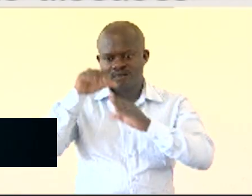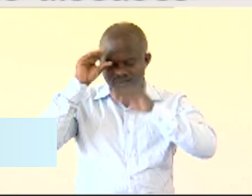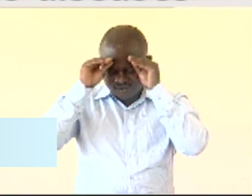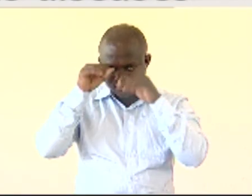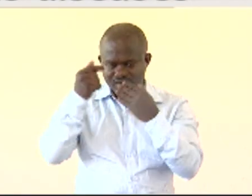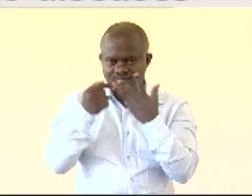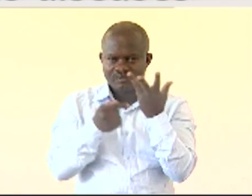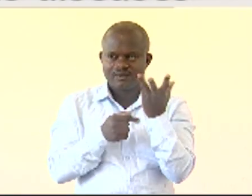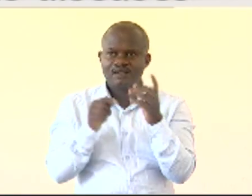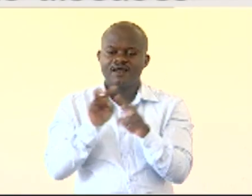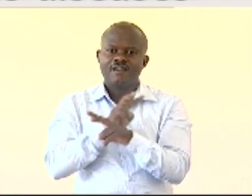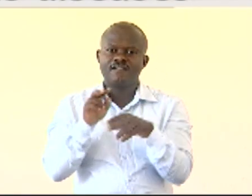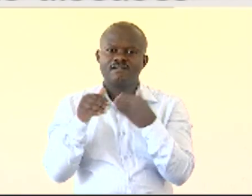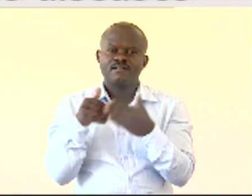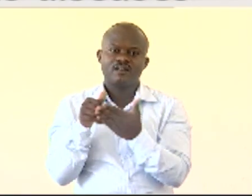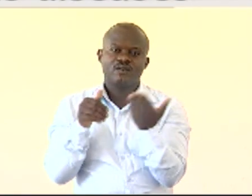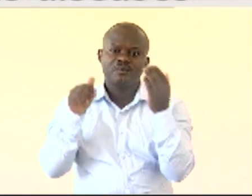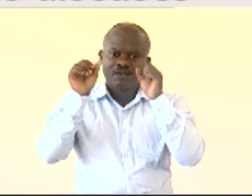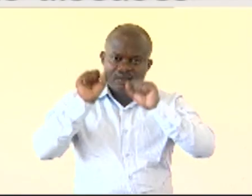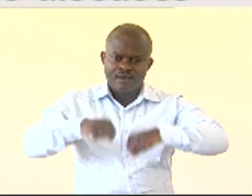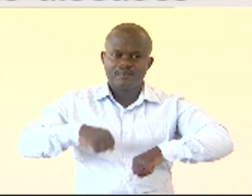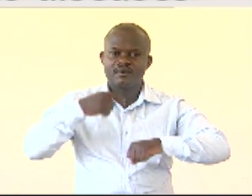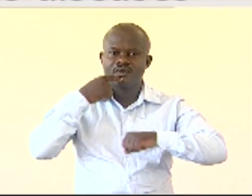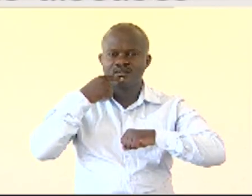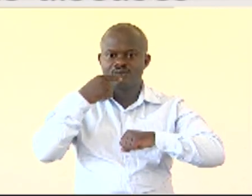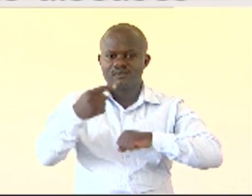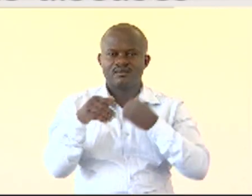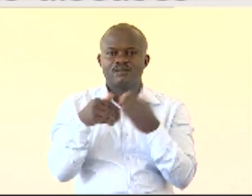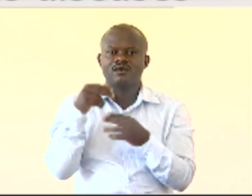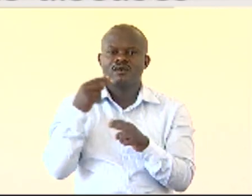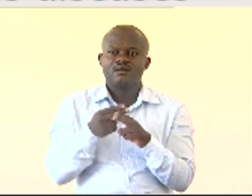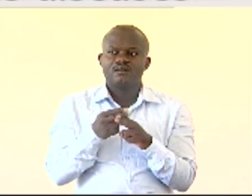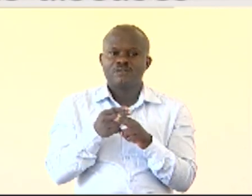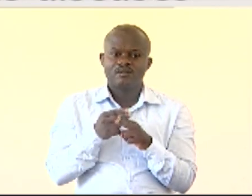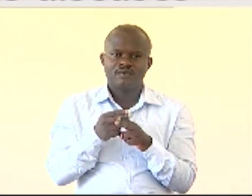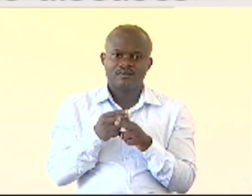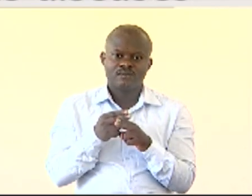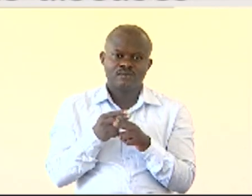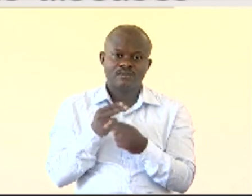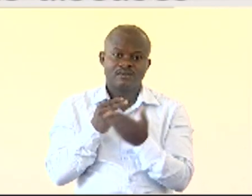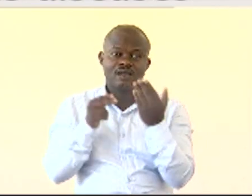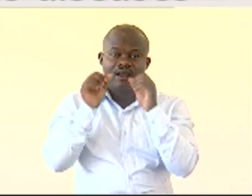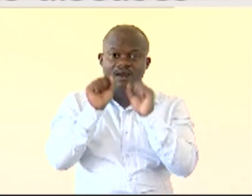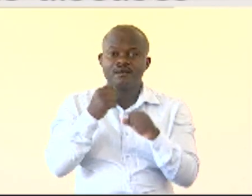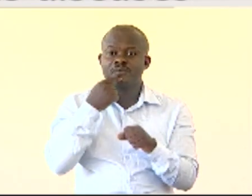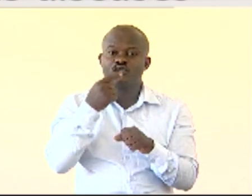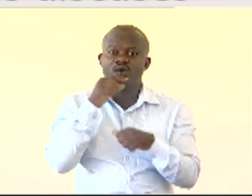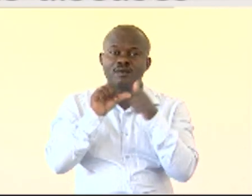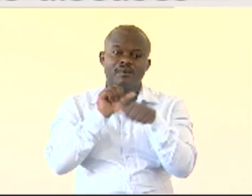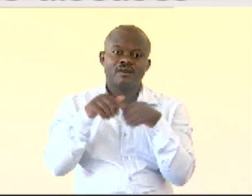lesson, every student should be able to define what is called a pathogen, able to talk